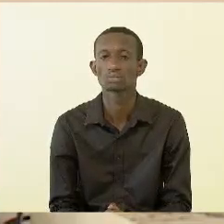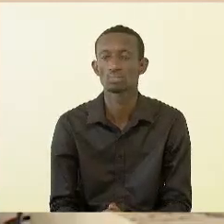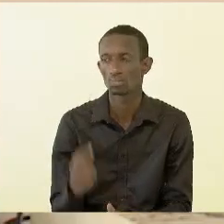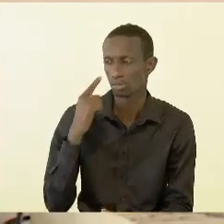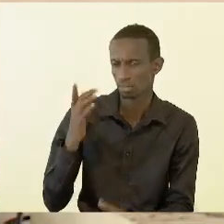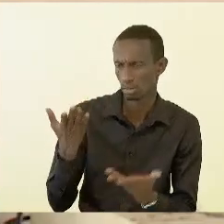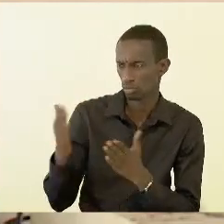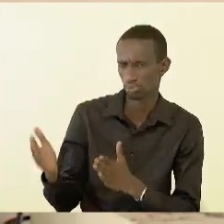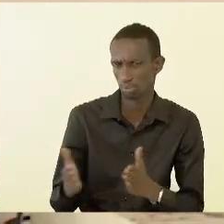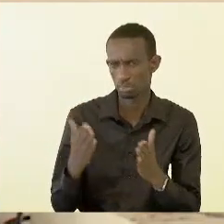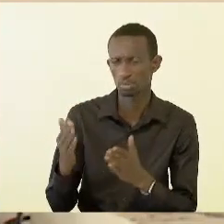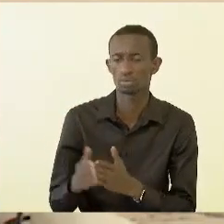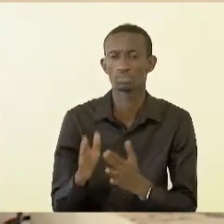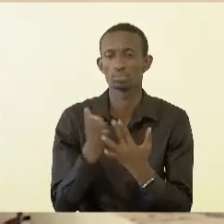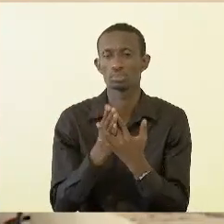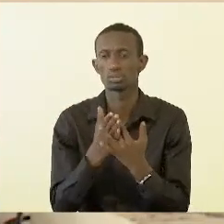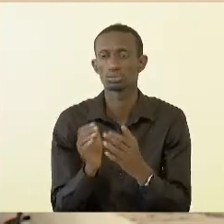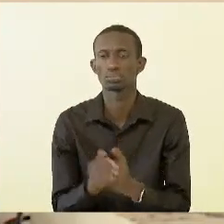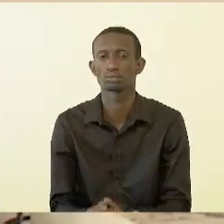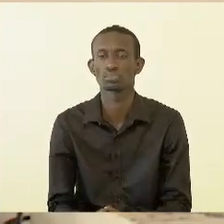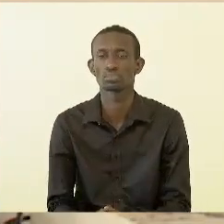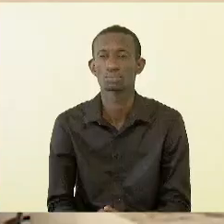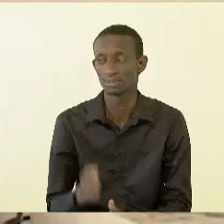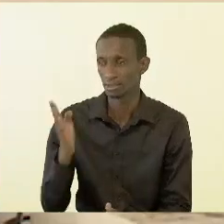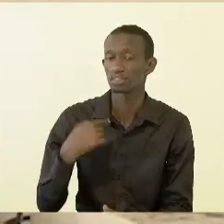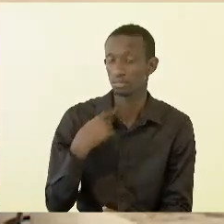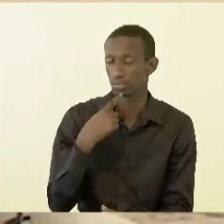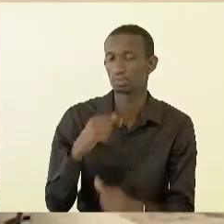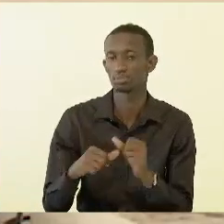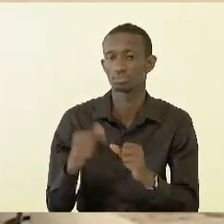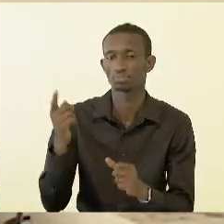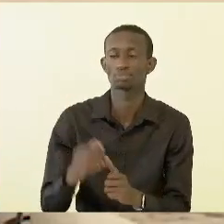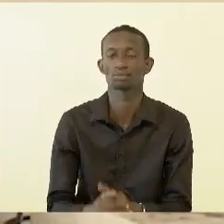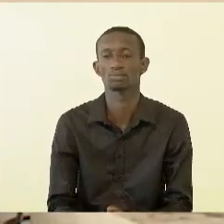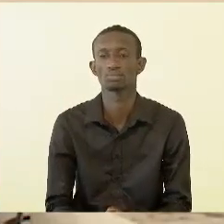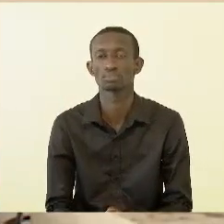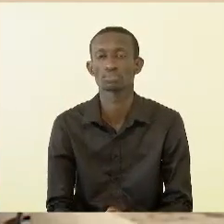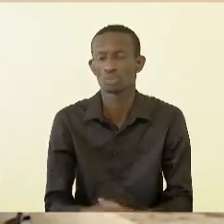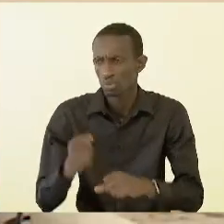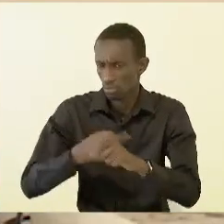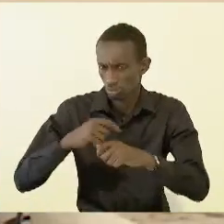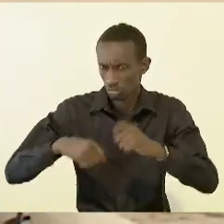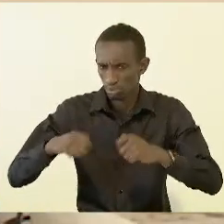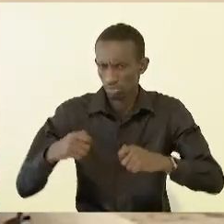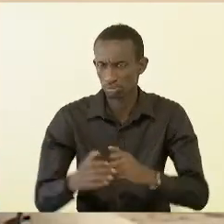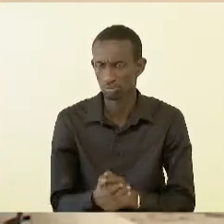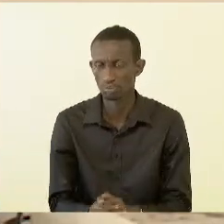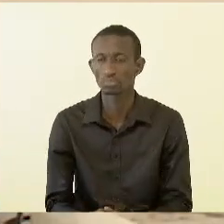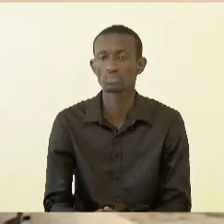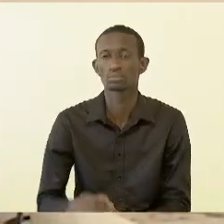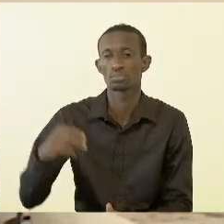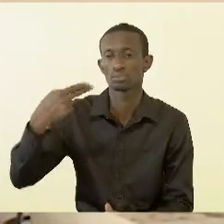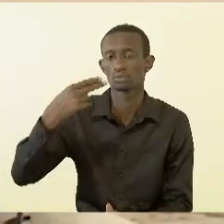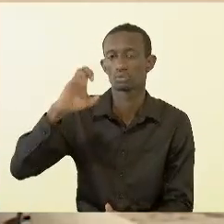do we prepare the nitric acid? So this is what I'm just talking about. I'm just forming the reaction. Hydrogen